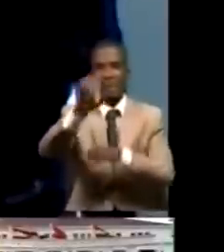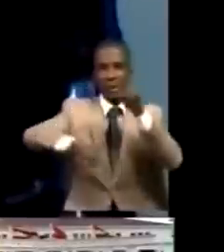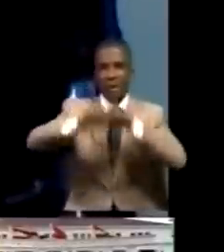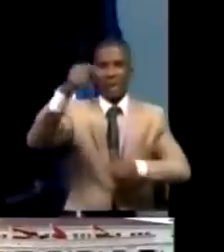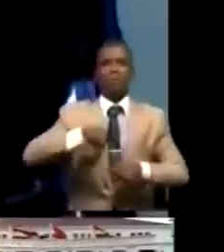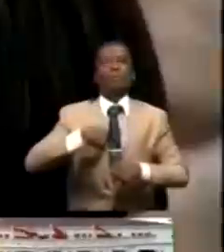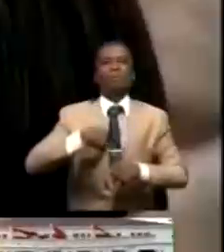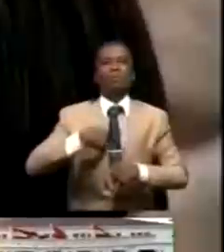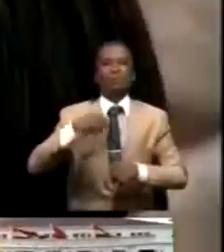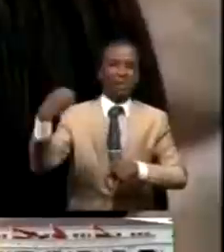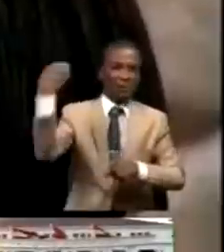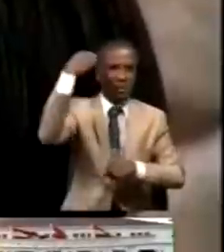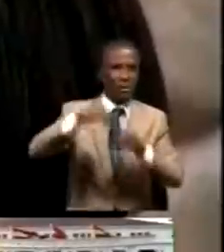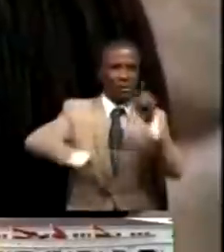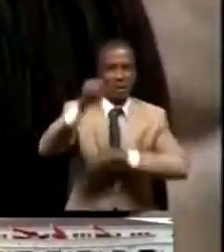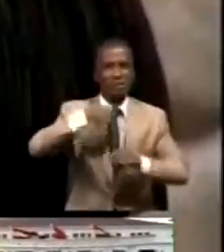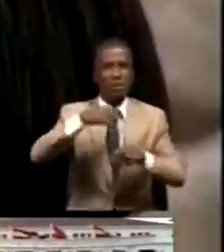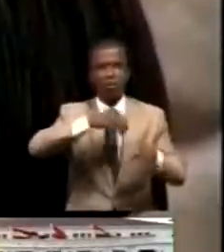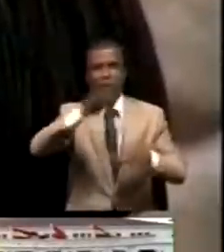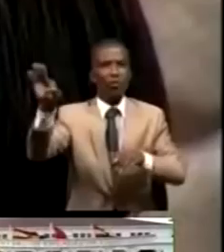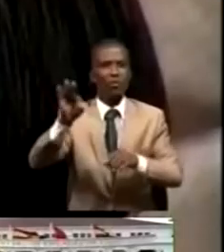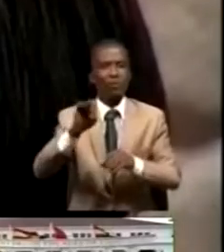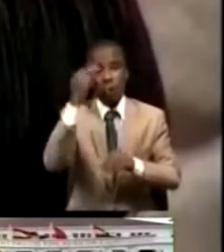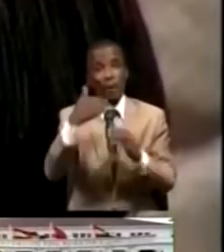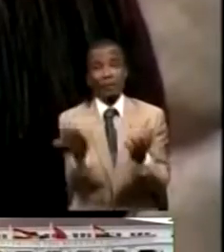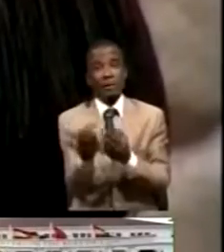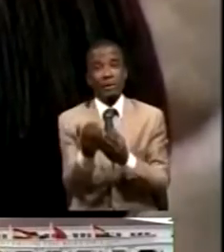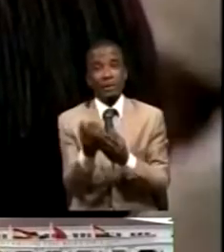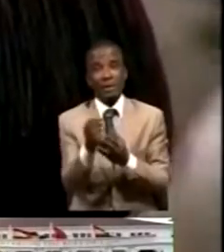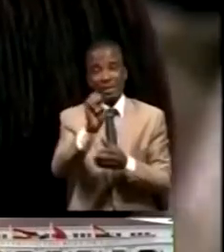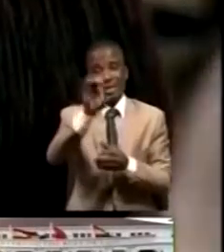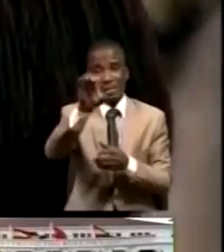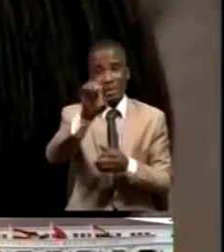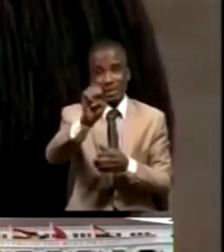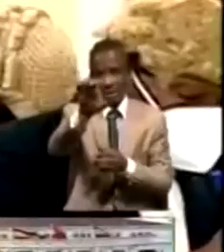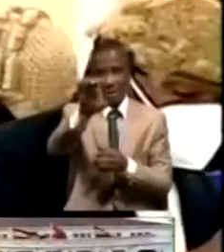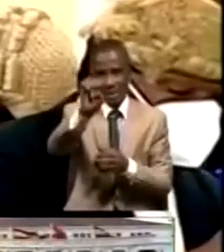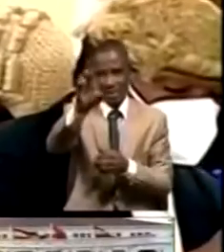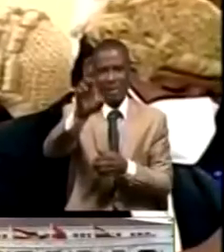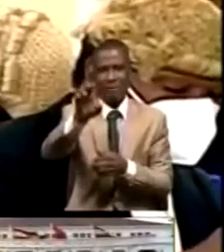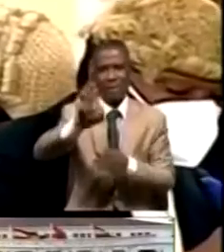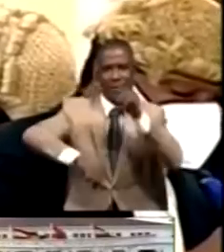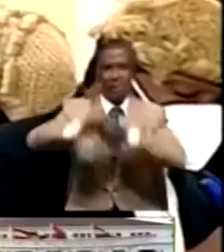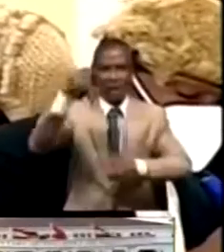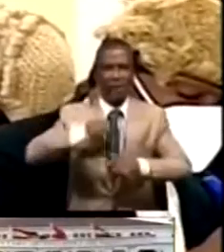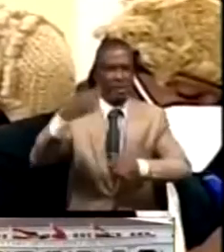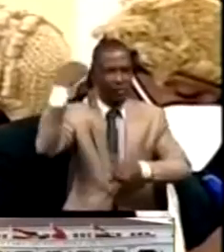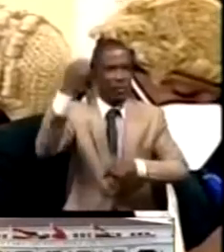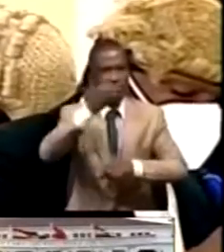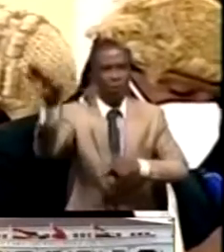room. That was the first time I left the room. When was the this? The EC sacked me from the strong room. When was